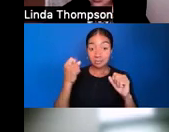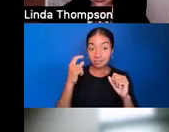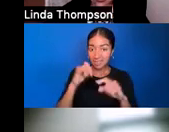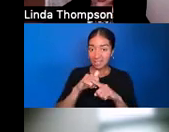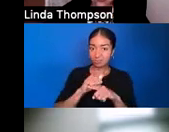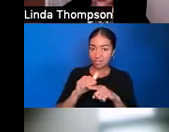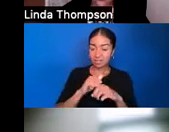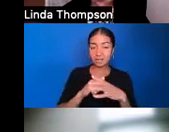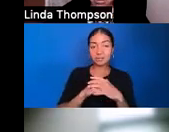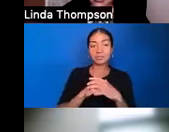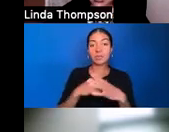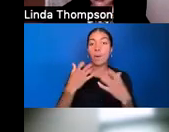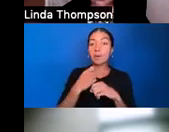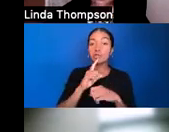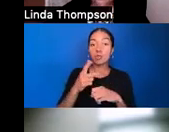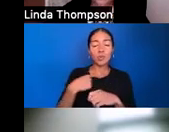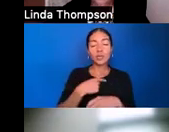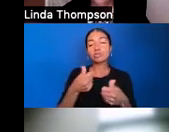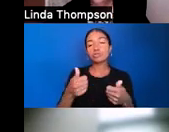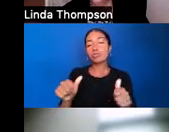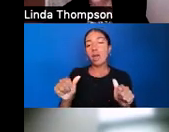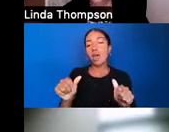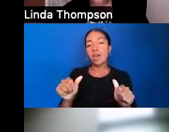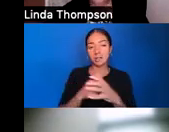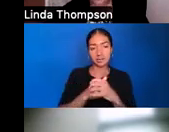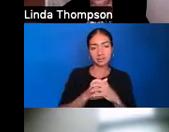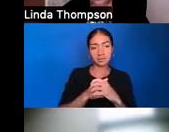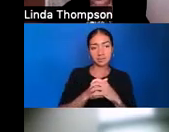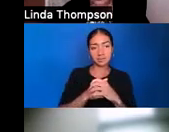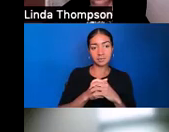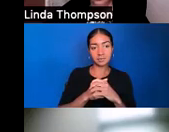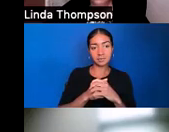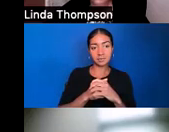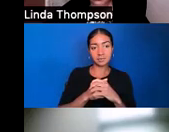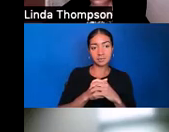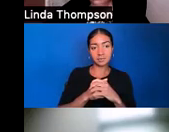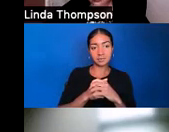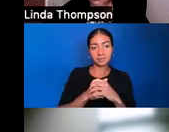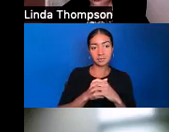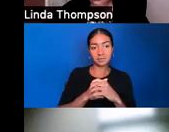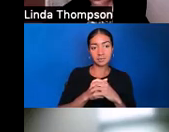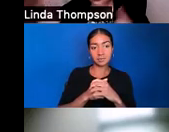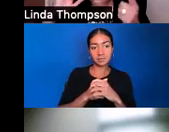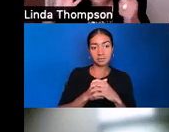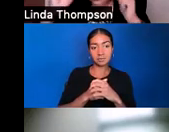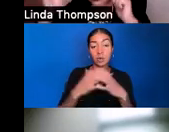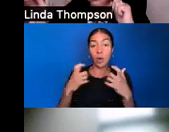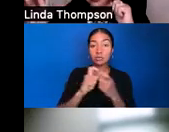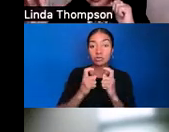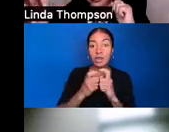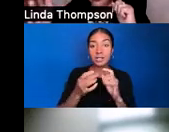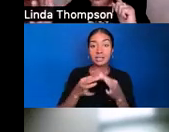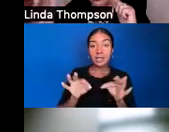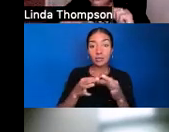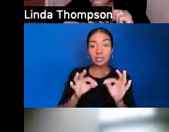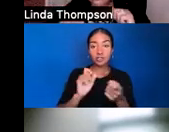We want to make sure that we're trying. You want to change the language, change the way you're